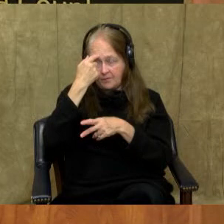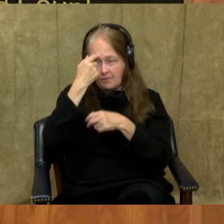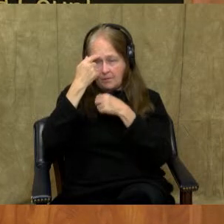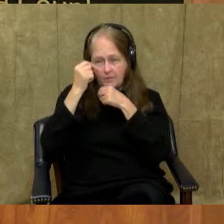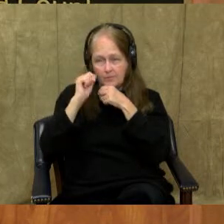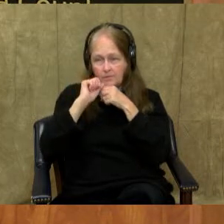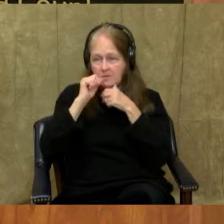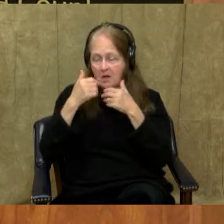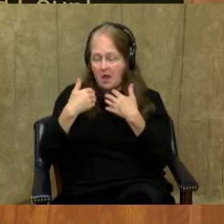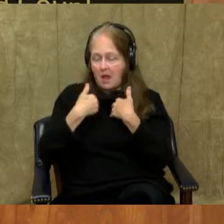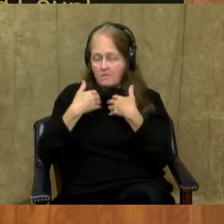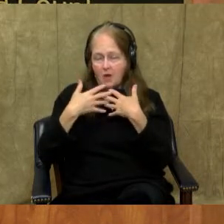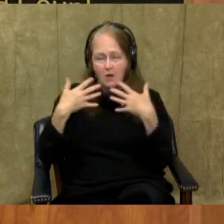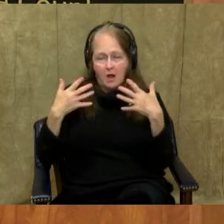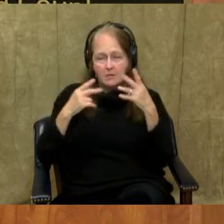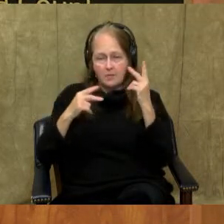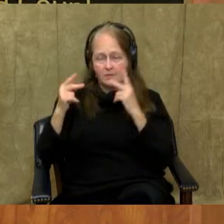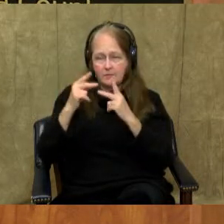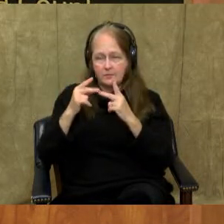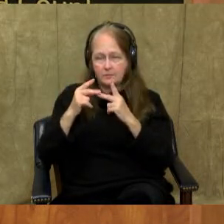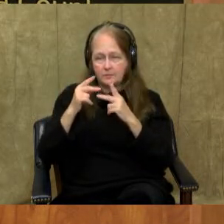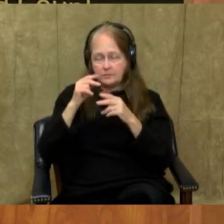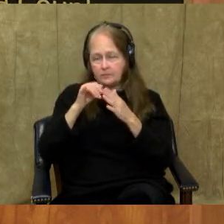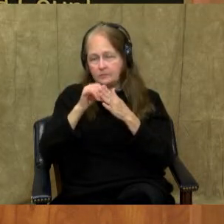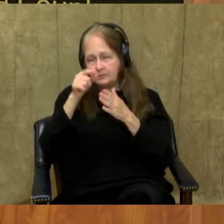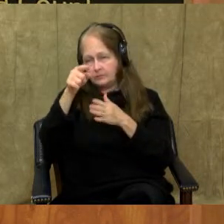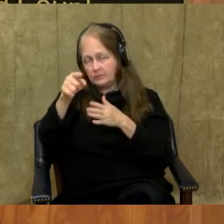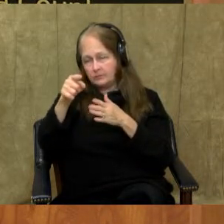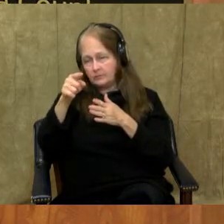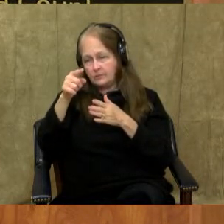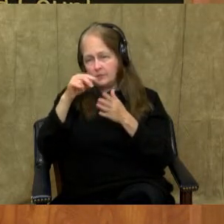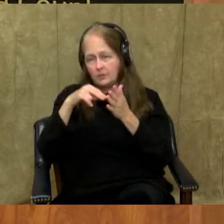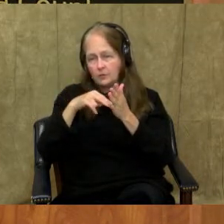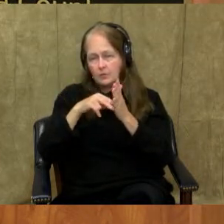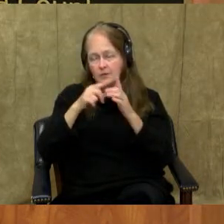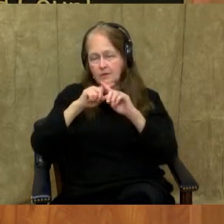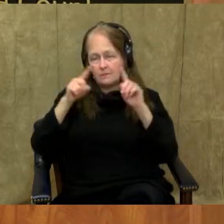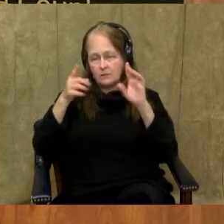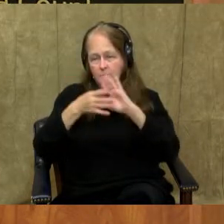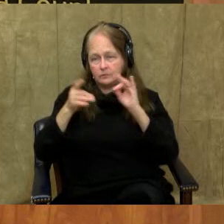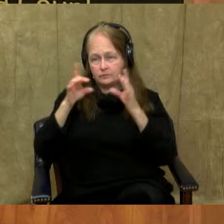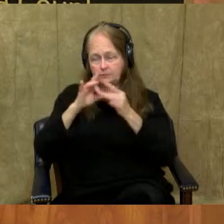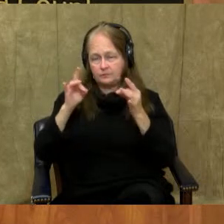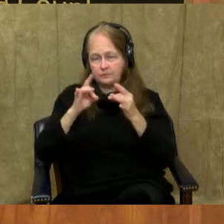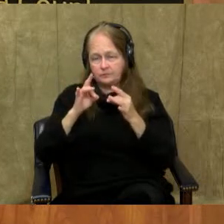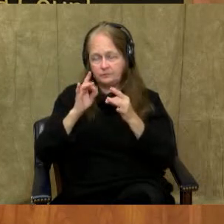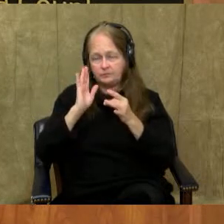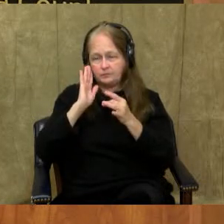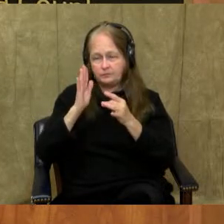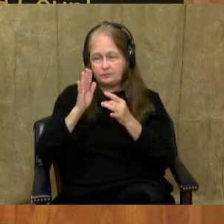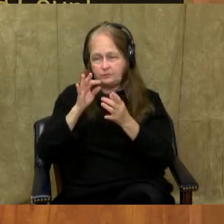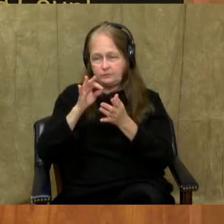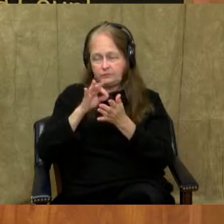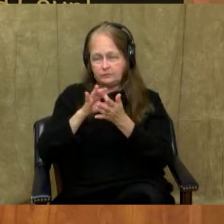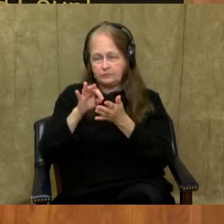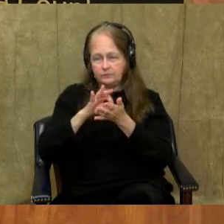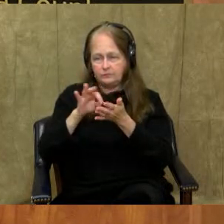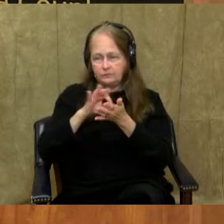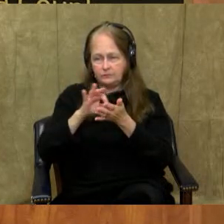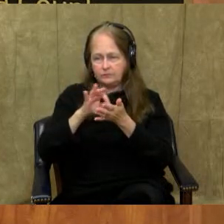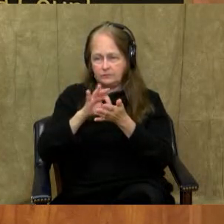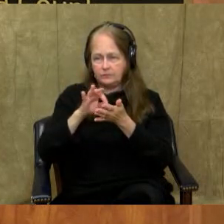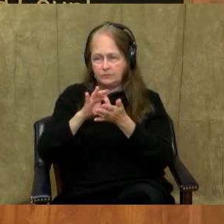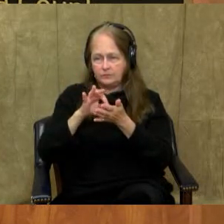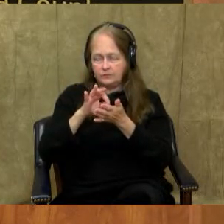they don't have much population in North Korea. But looking at our population density map would tell a different story. So this is accounted for by other